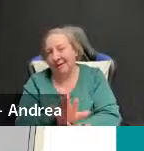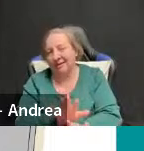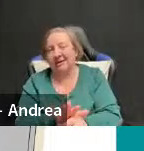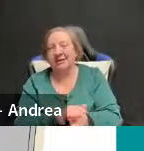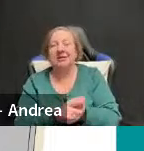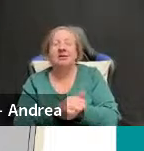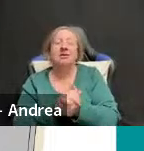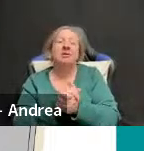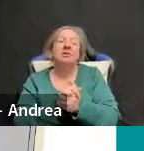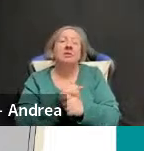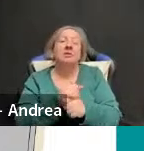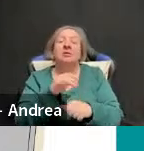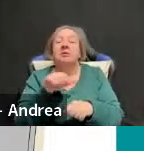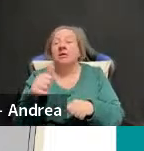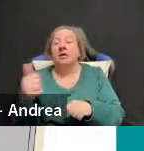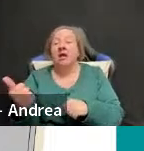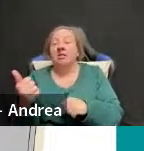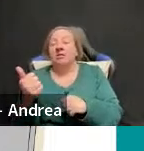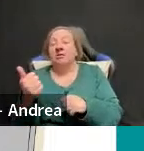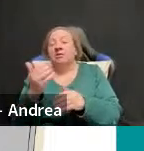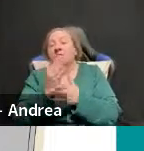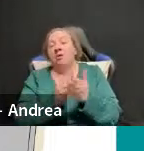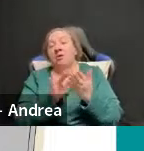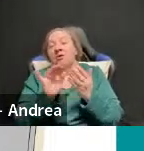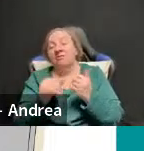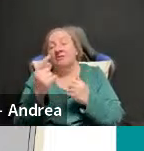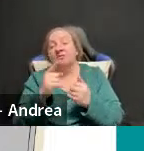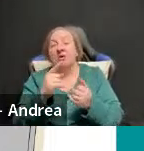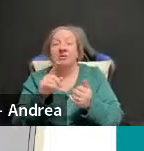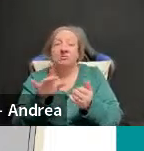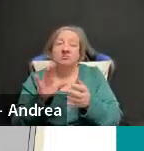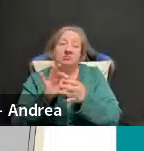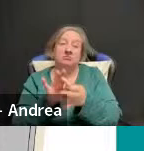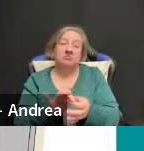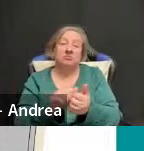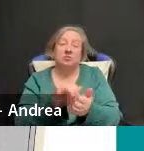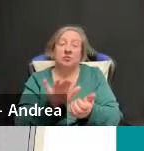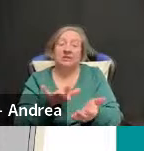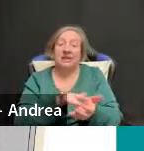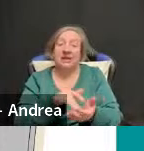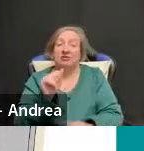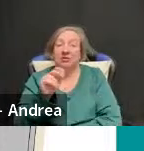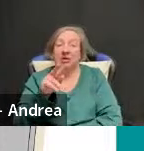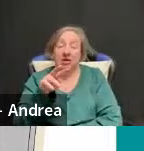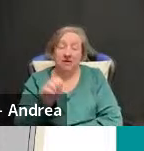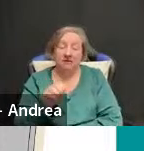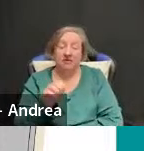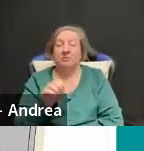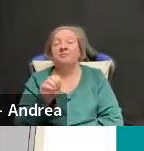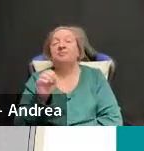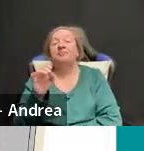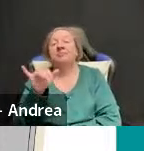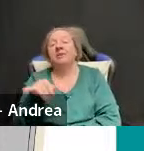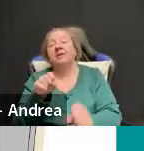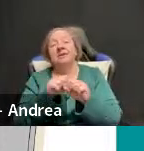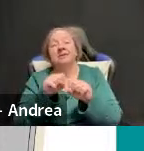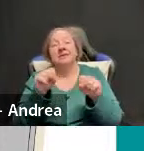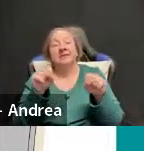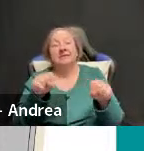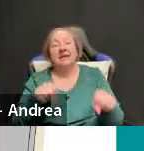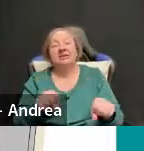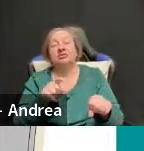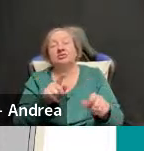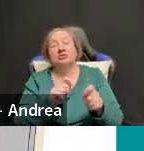trying to think, so another feature of this when we get to Center Avenue is as the station location shifts